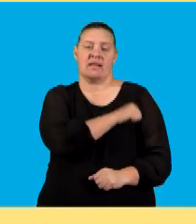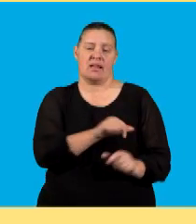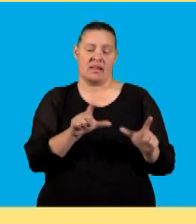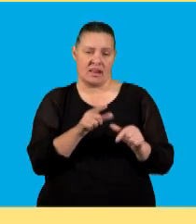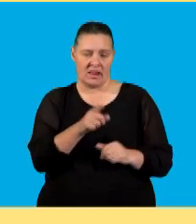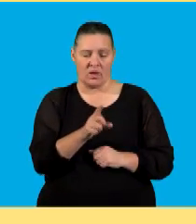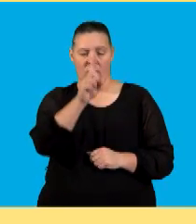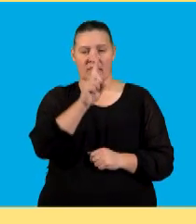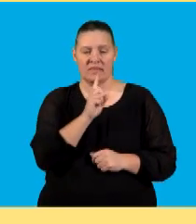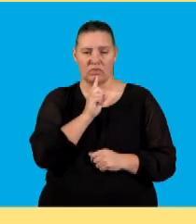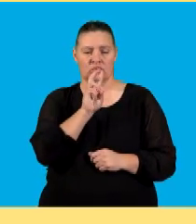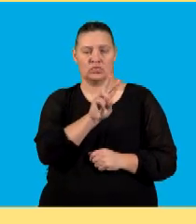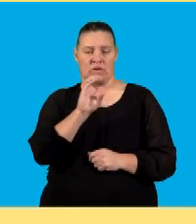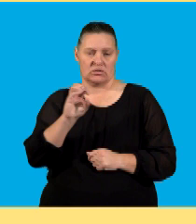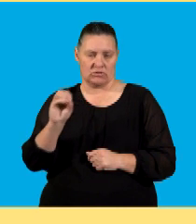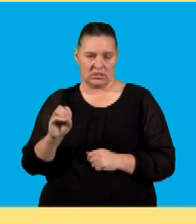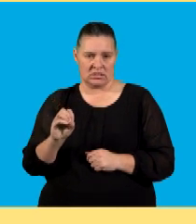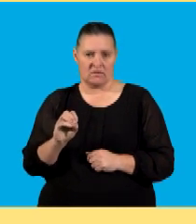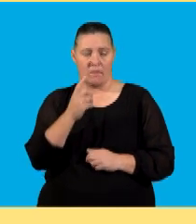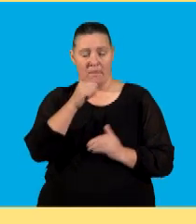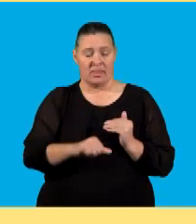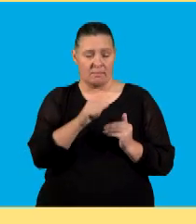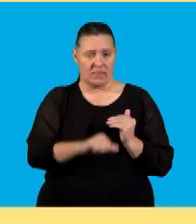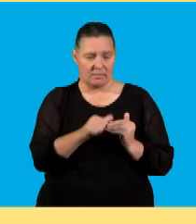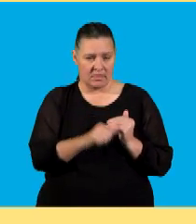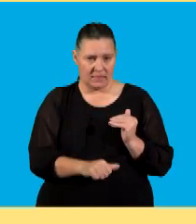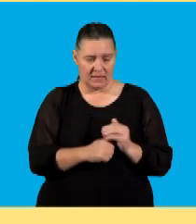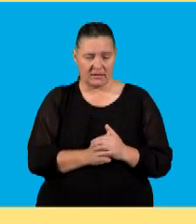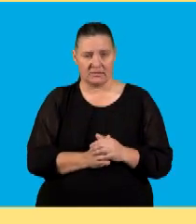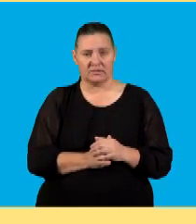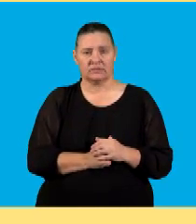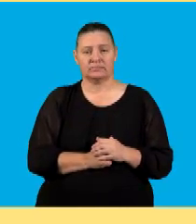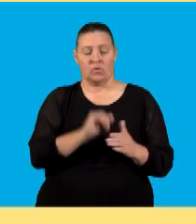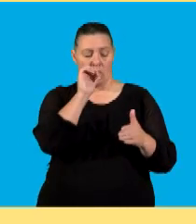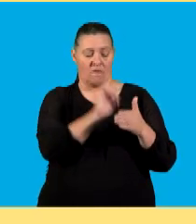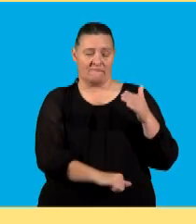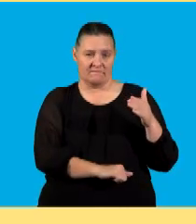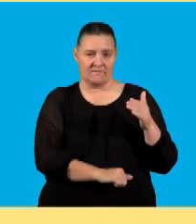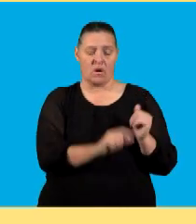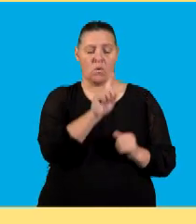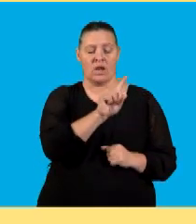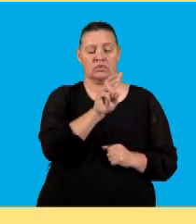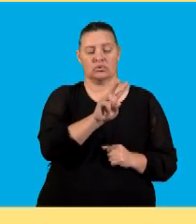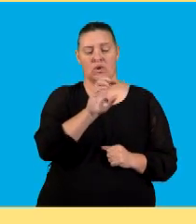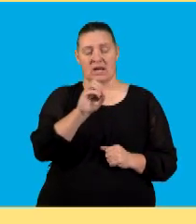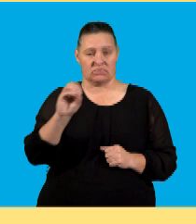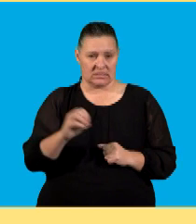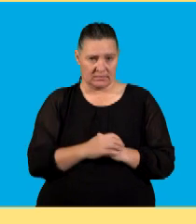my medical aid, 1,200 per month. So medical aid, the deduction